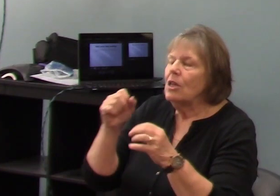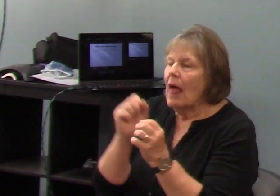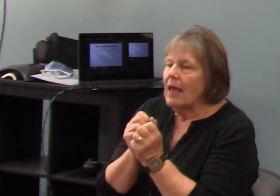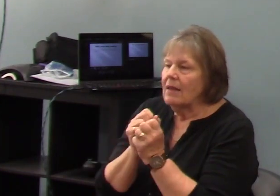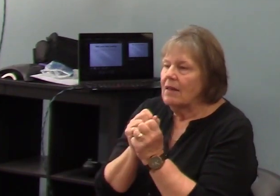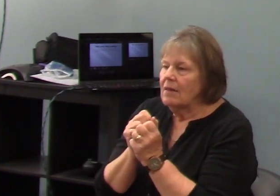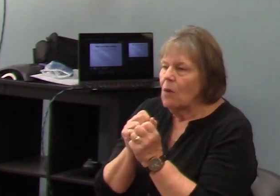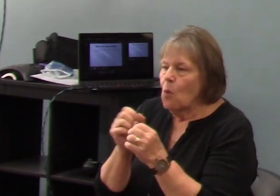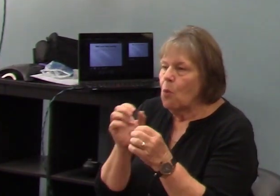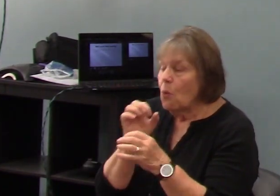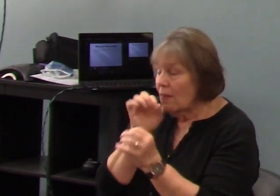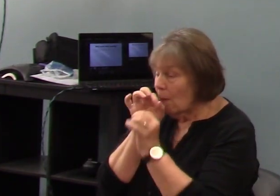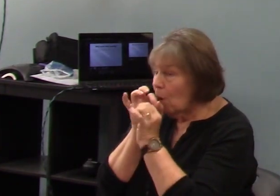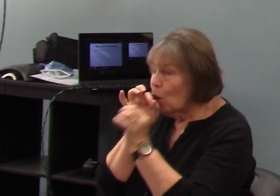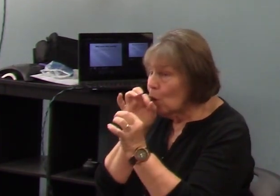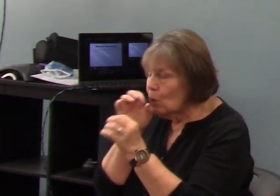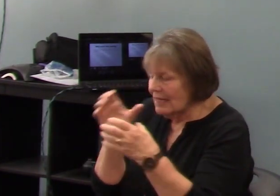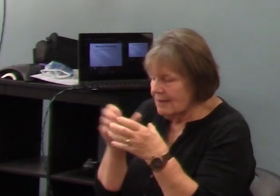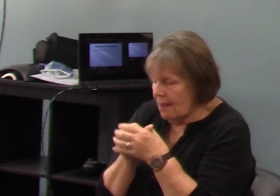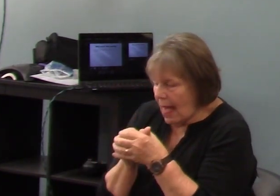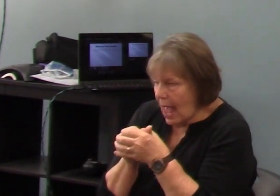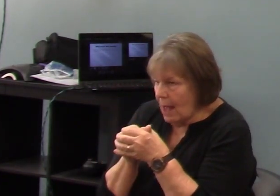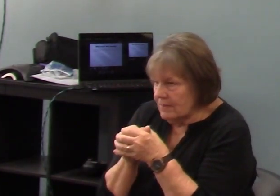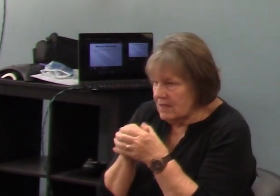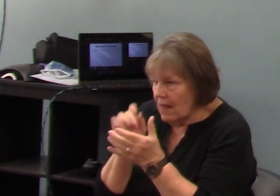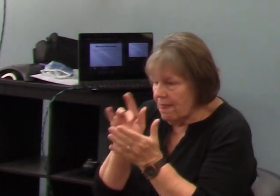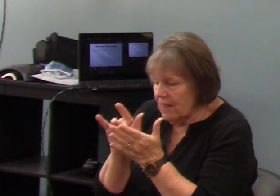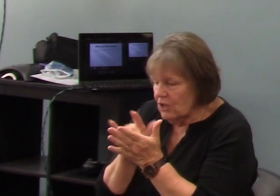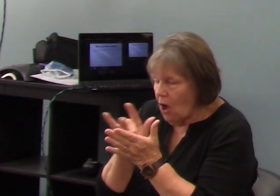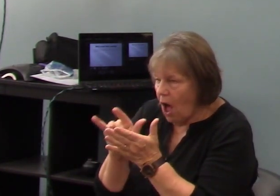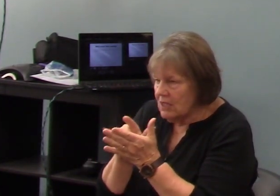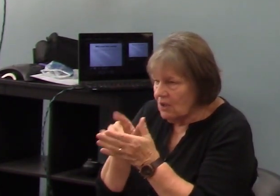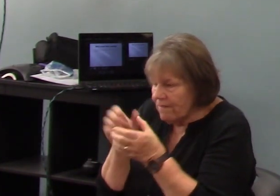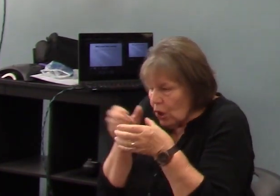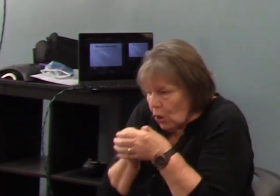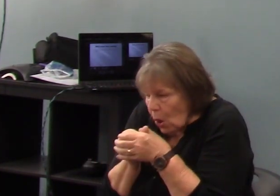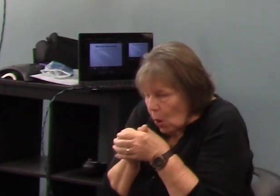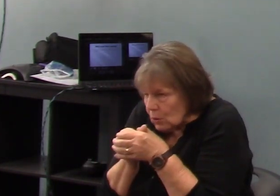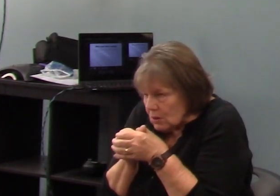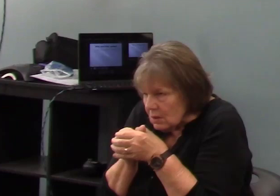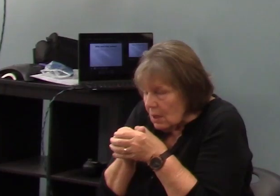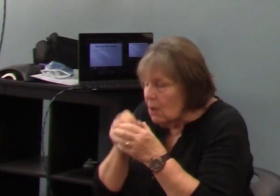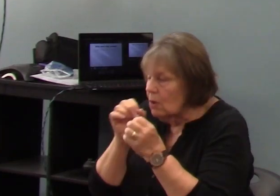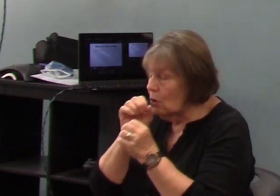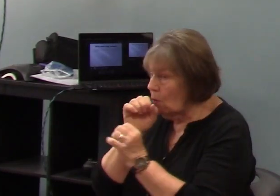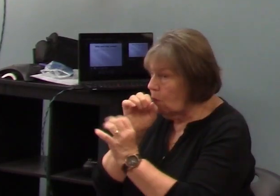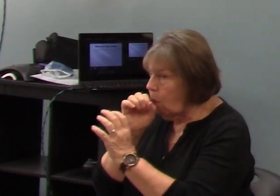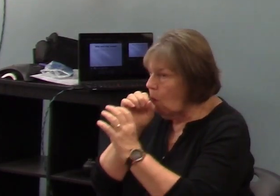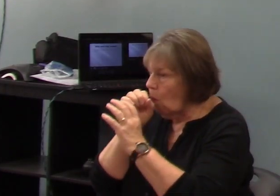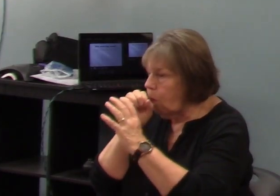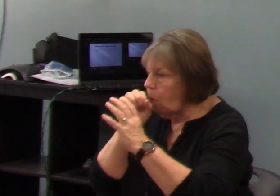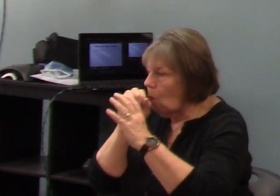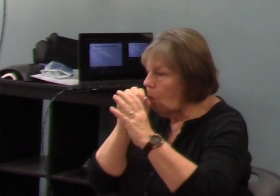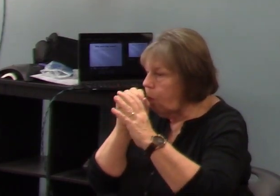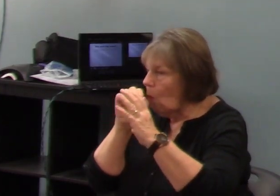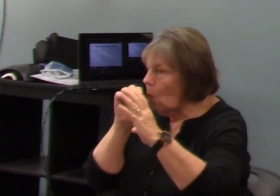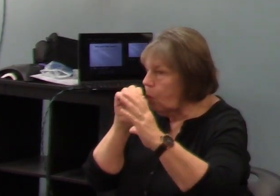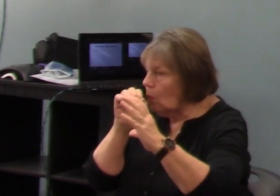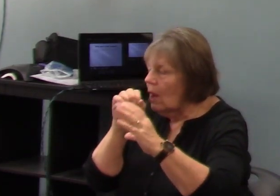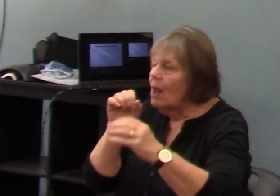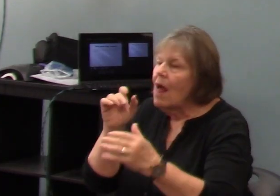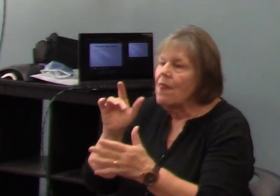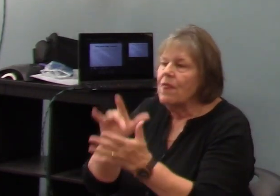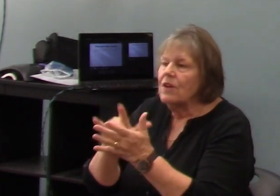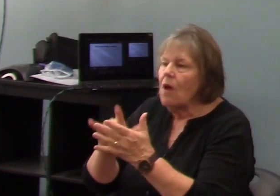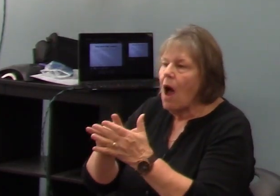the stars and galaxies are retreating away, which meant in the past it had to be smaller and more compact. There was a point where it was so compact,